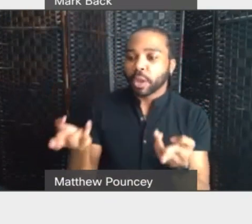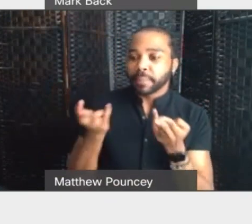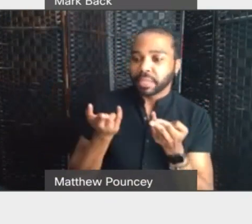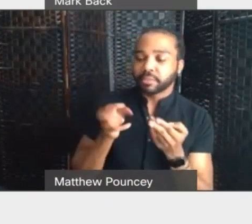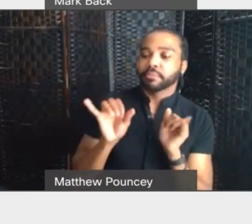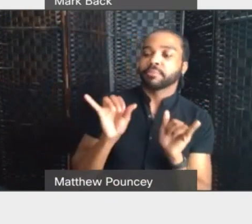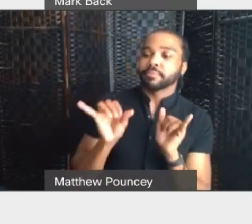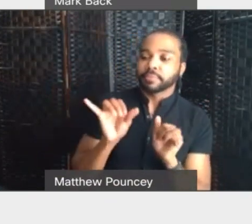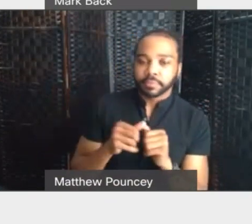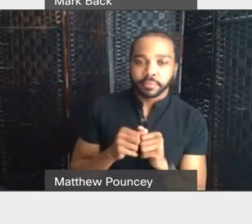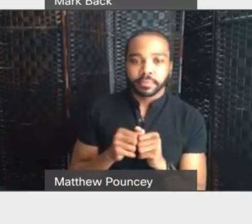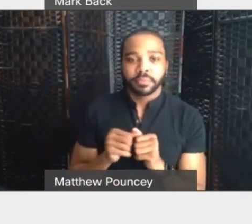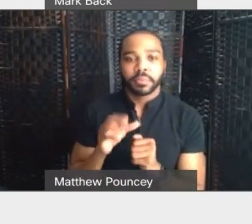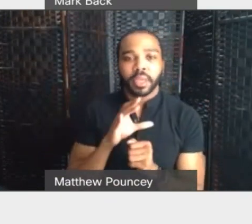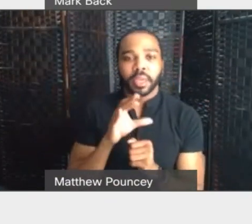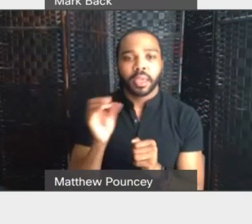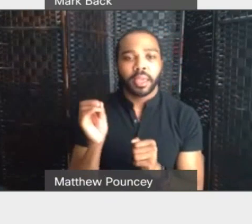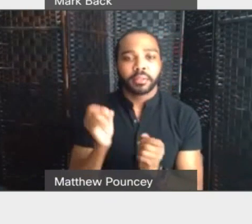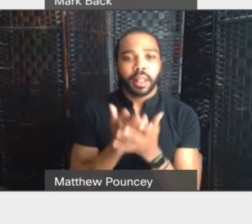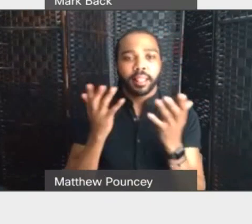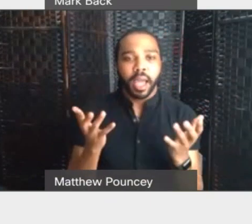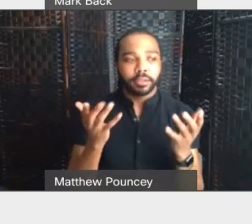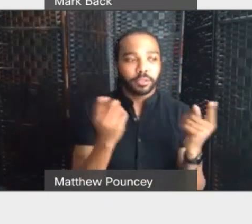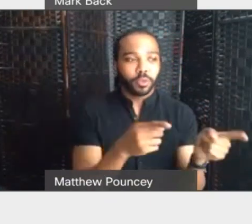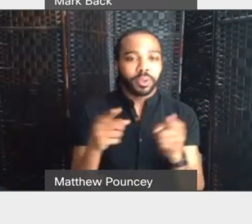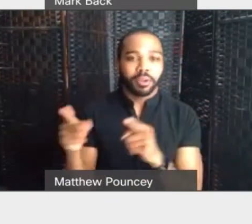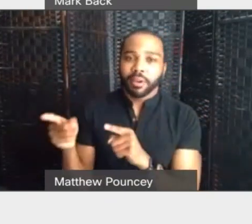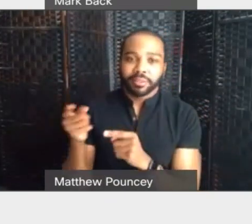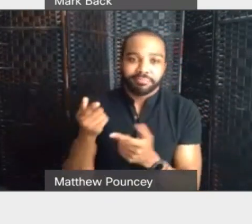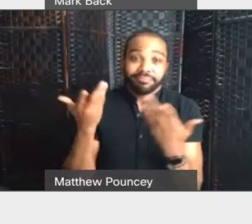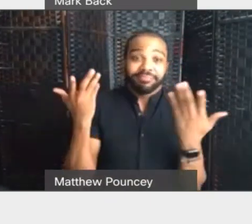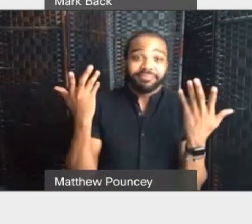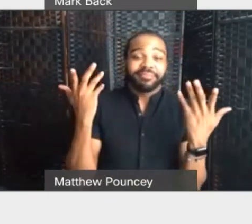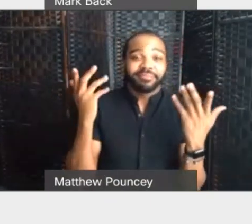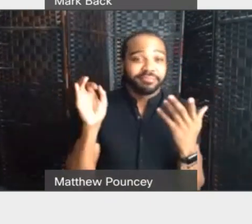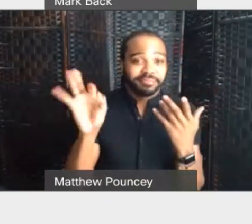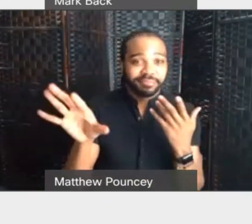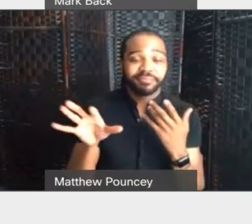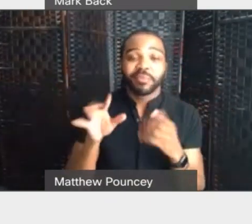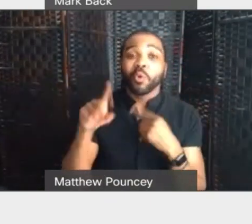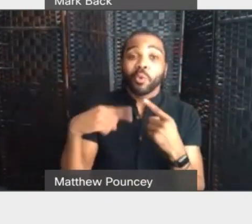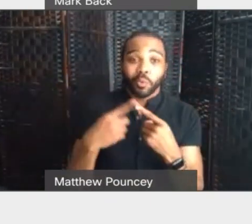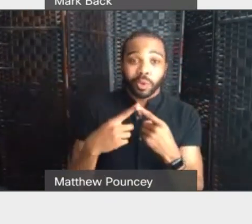and there's a lot of moving parts, is all I can say. And so when it becomes